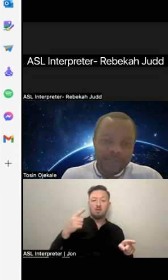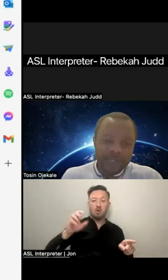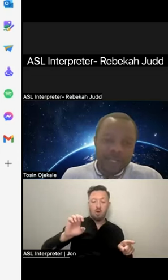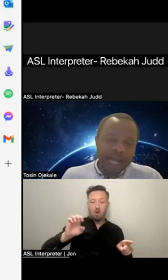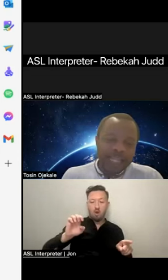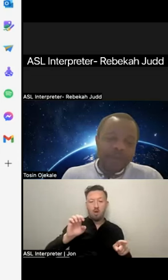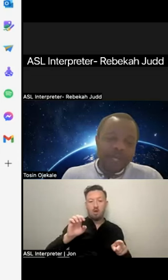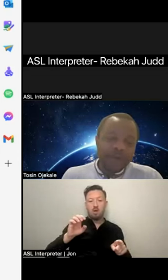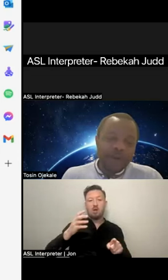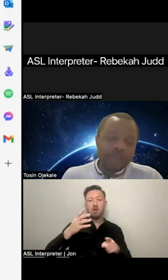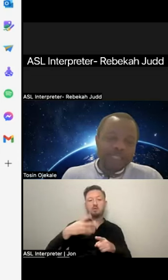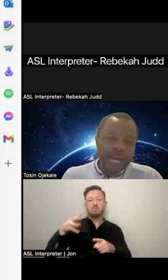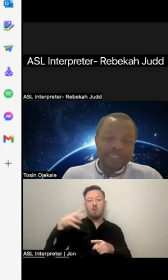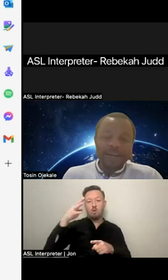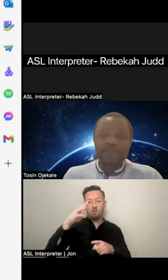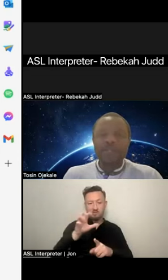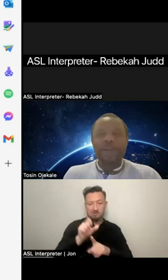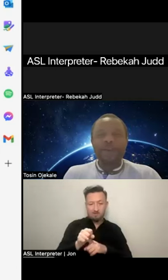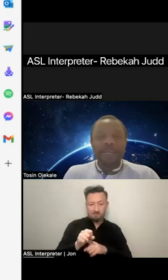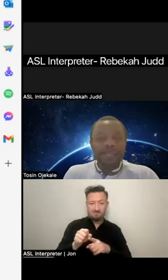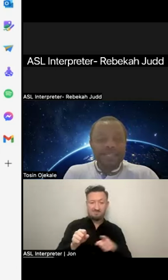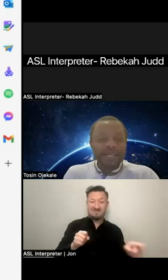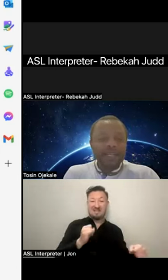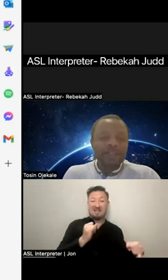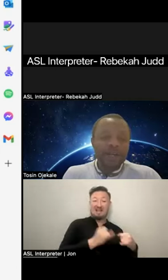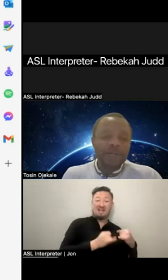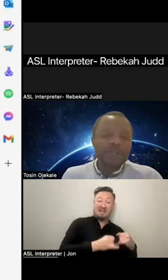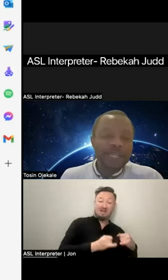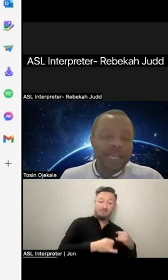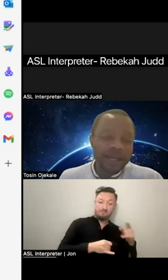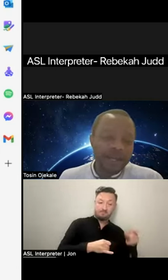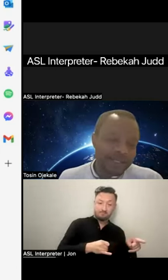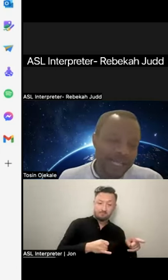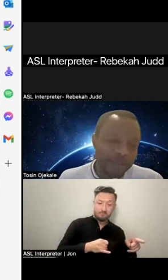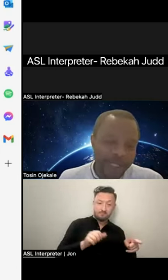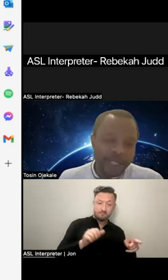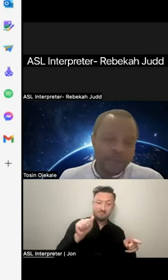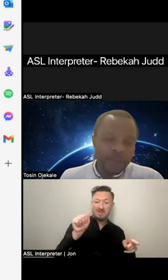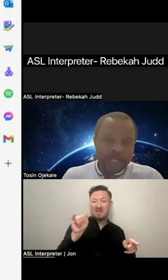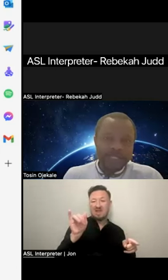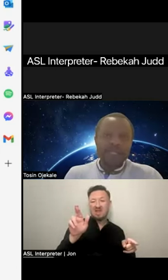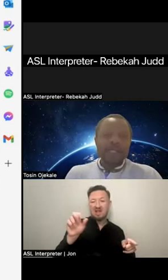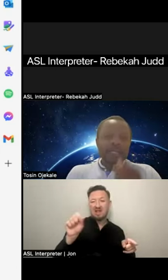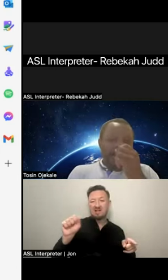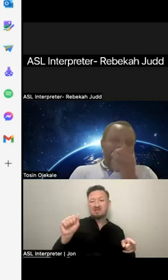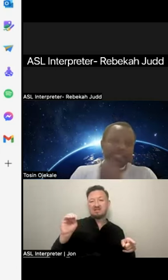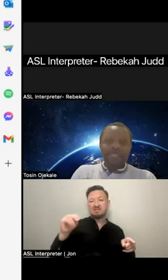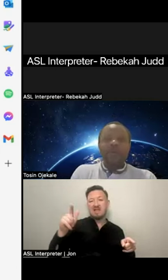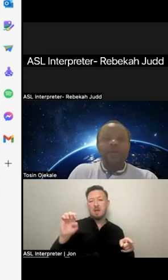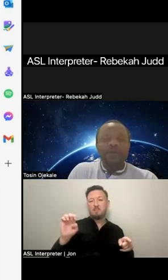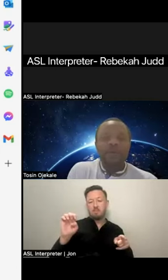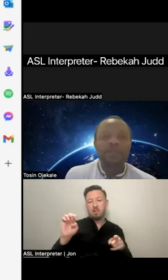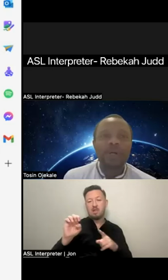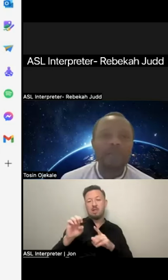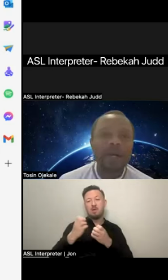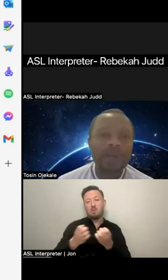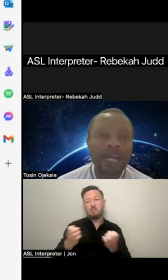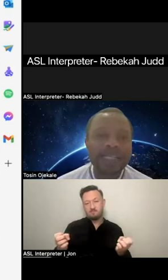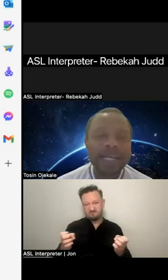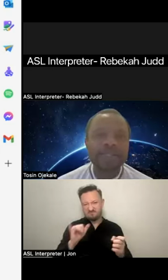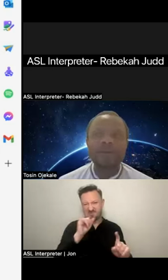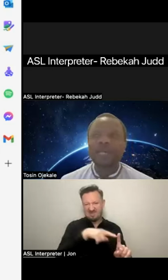detector. And then when you come down to the very least, you are going to need air sampling equipment. Now, this is the one I was going to talk